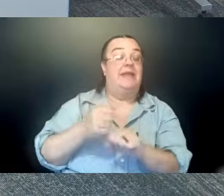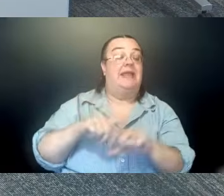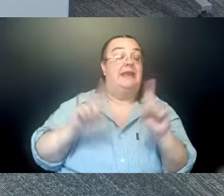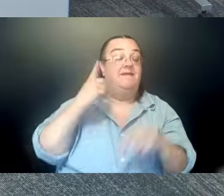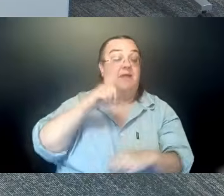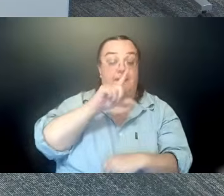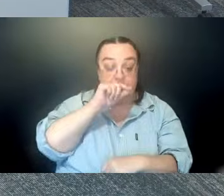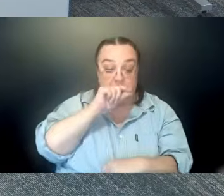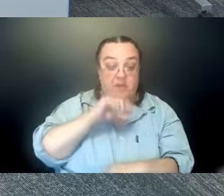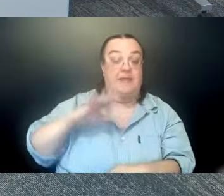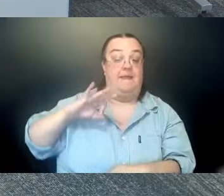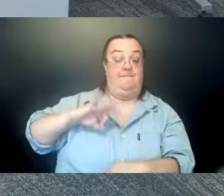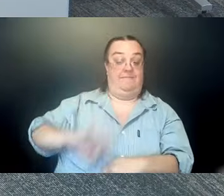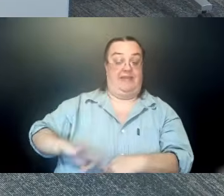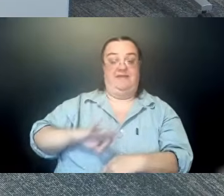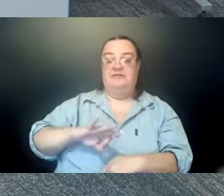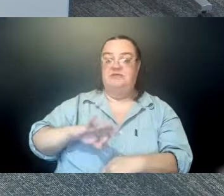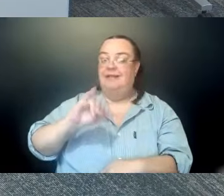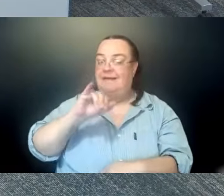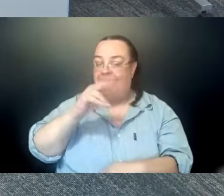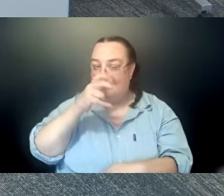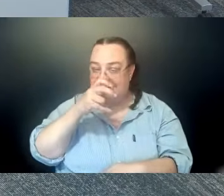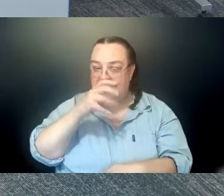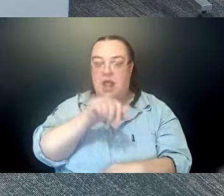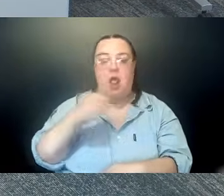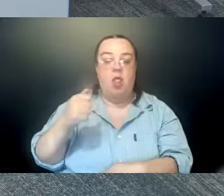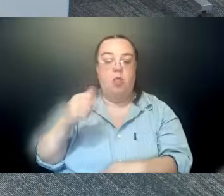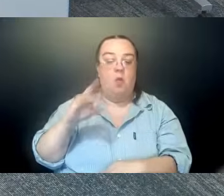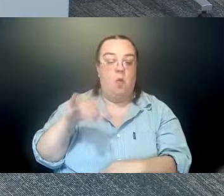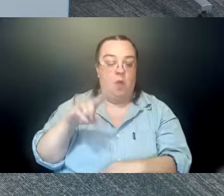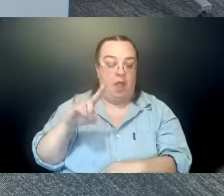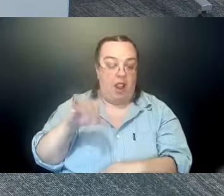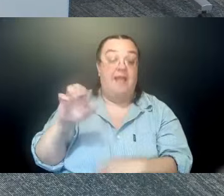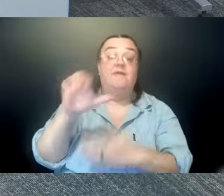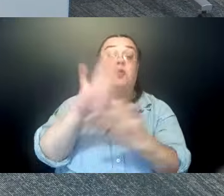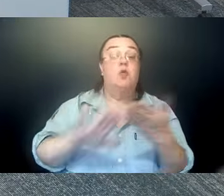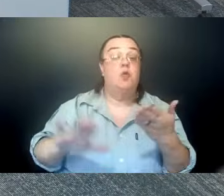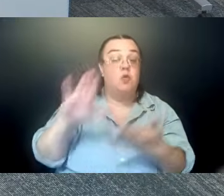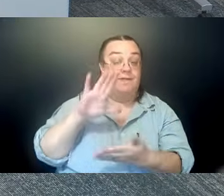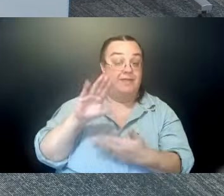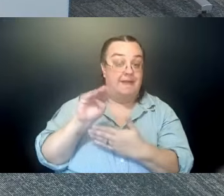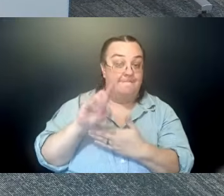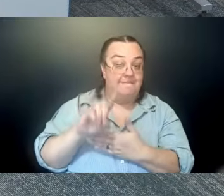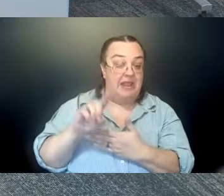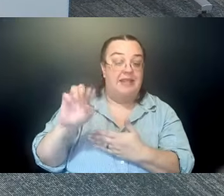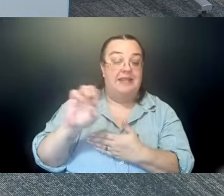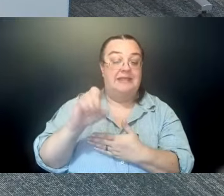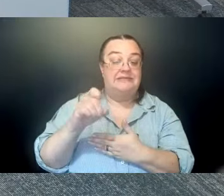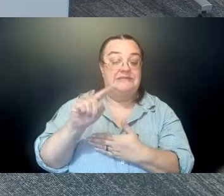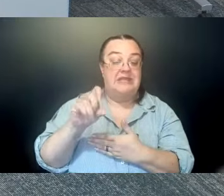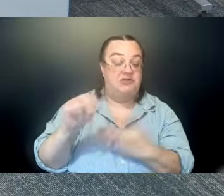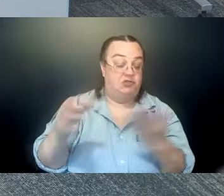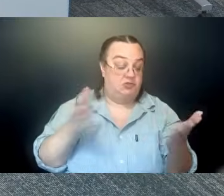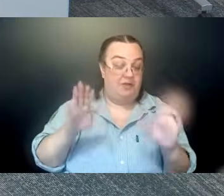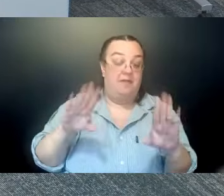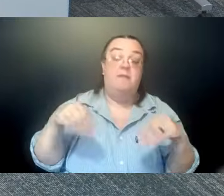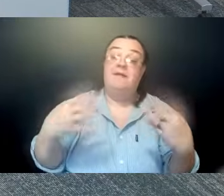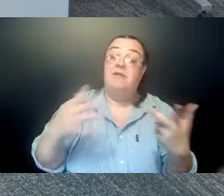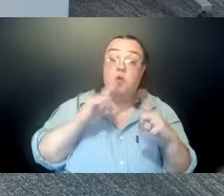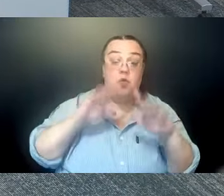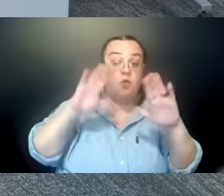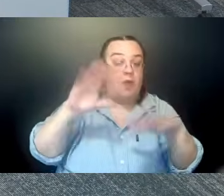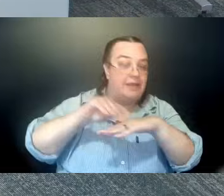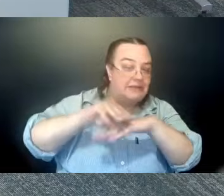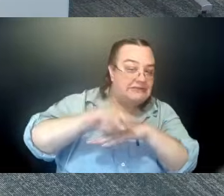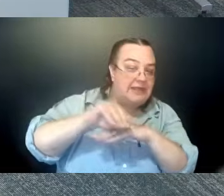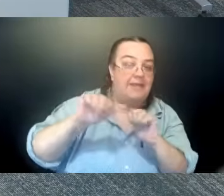beneficial insects, and other wildlife? The University of Maryland Extension Service provides some great tips on reducing